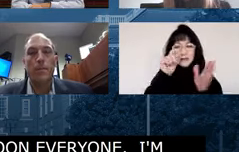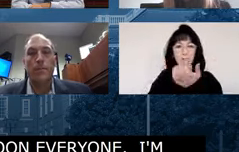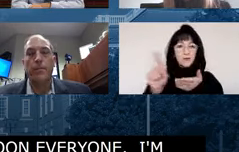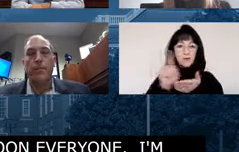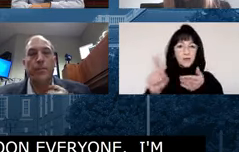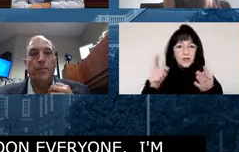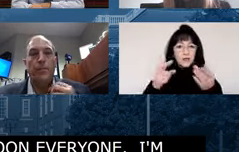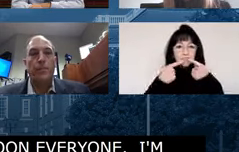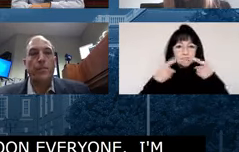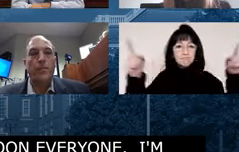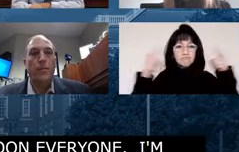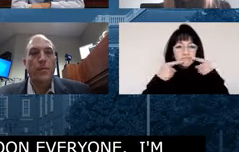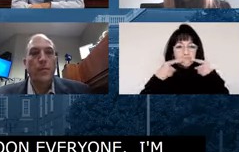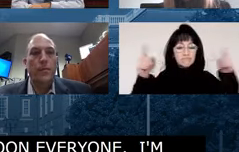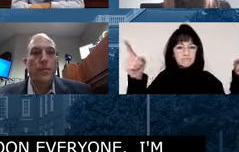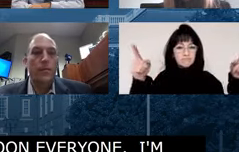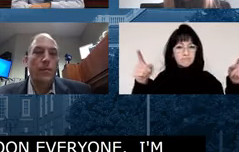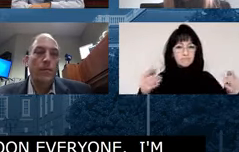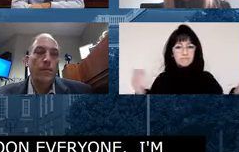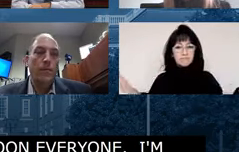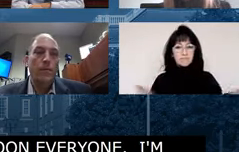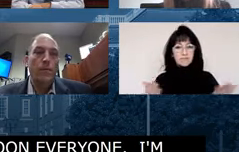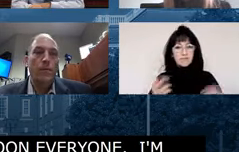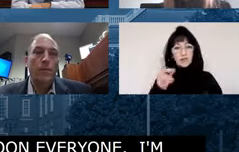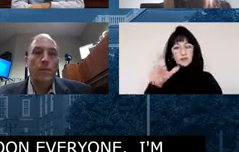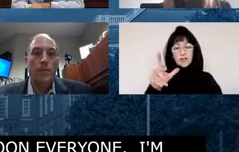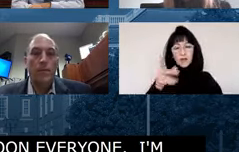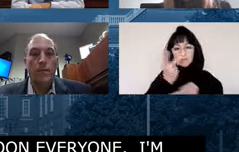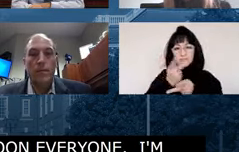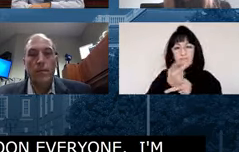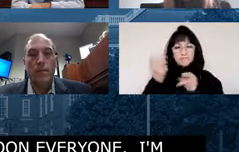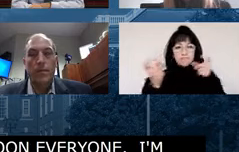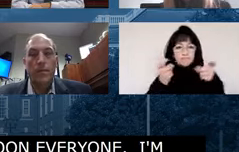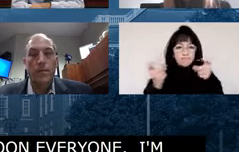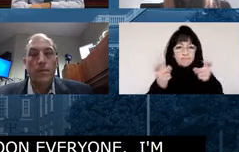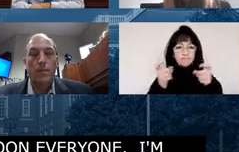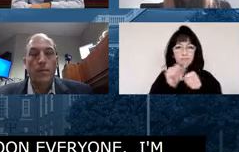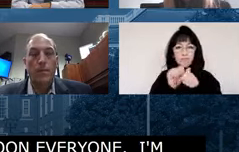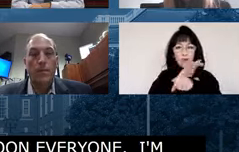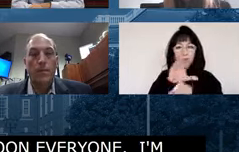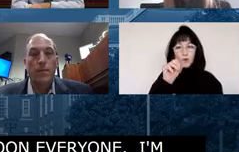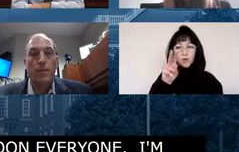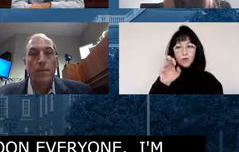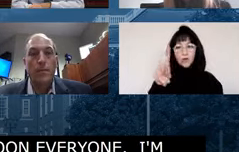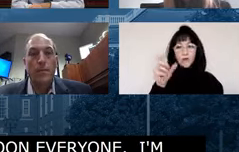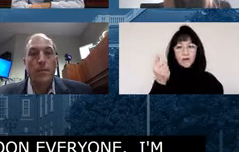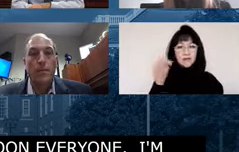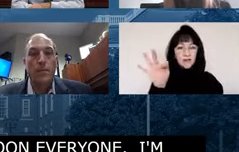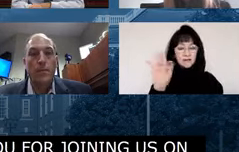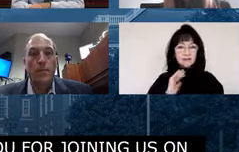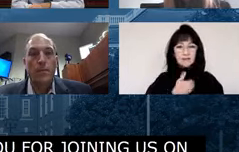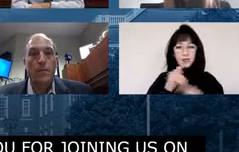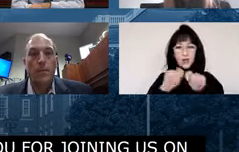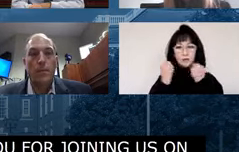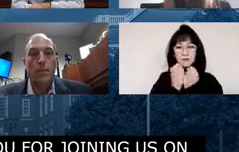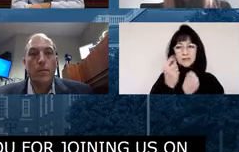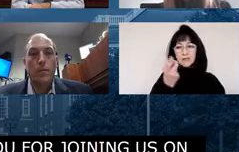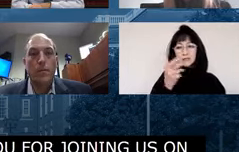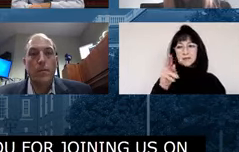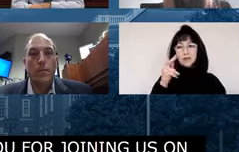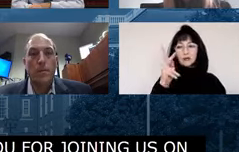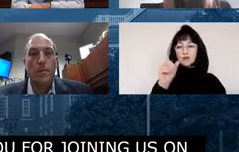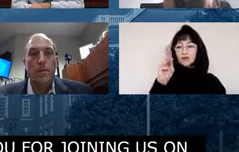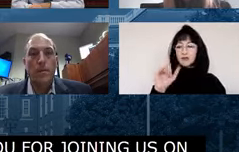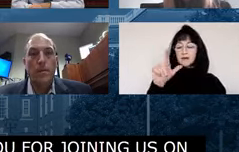our Delaware's response to COVID-19, our weekly update. I'm joined again by our team, Dr. Kyle Rattay, who's